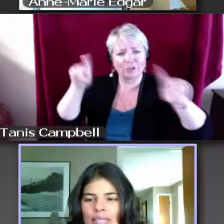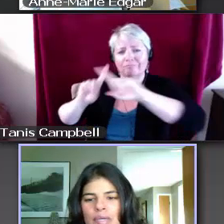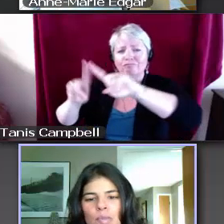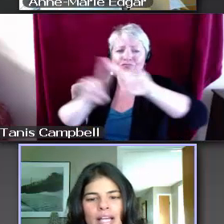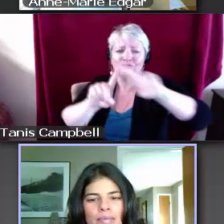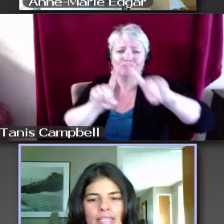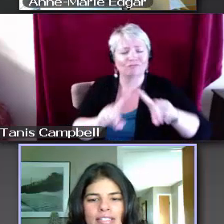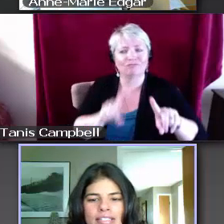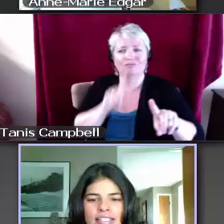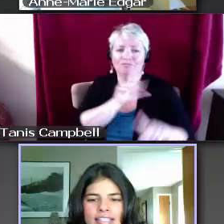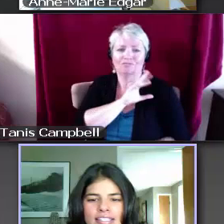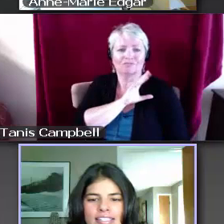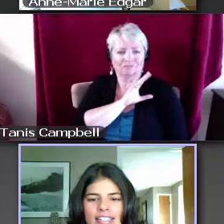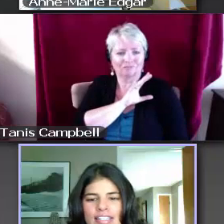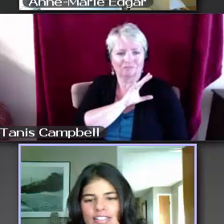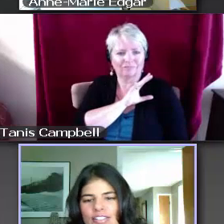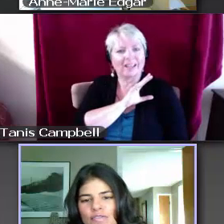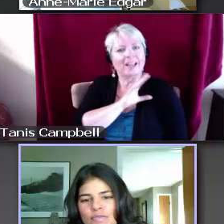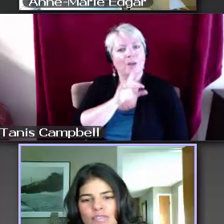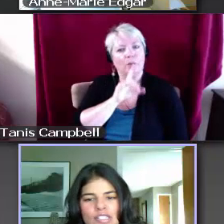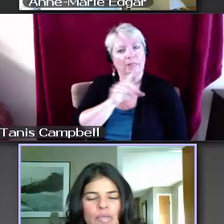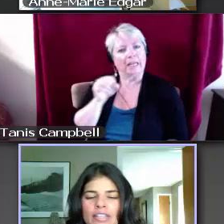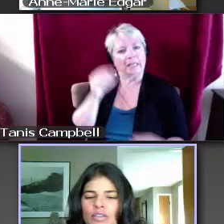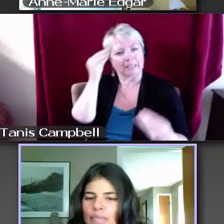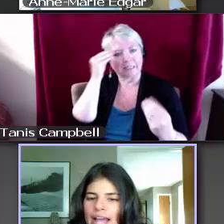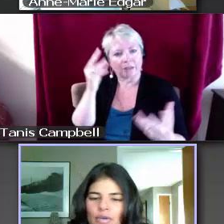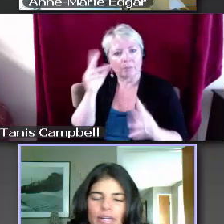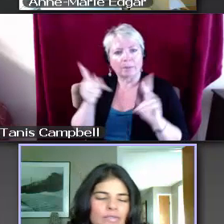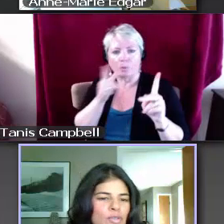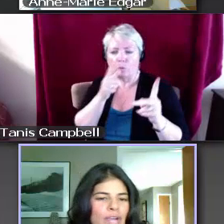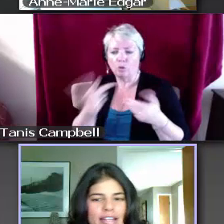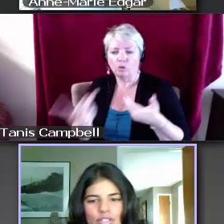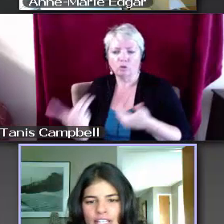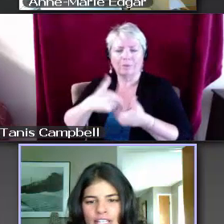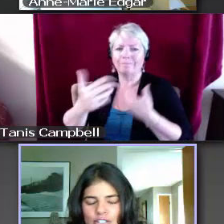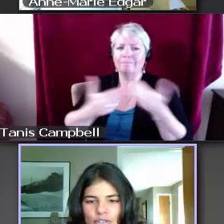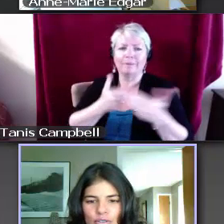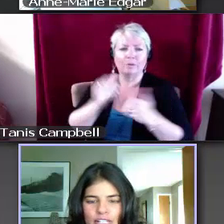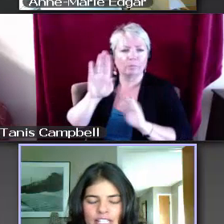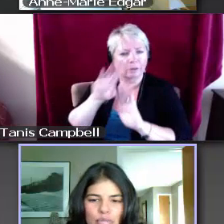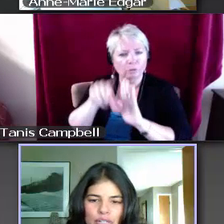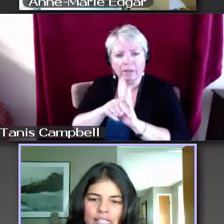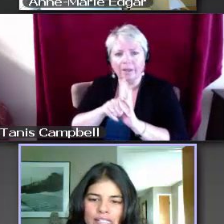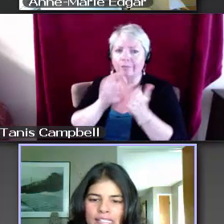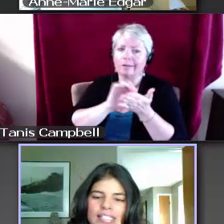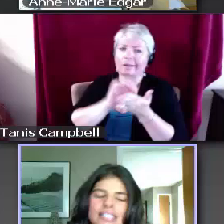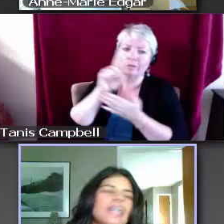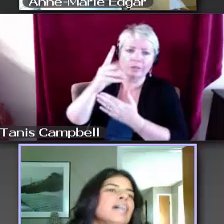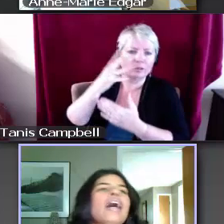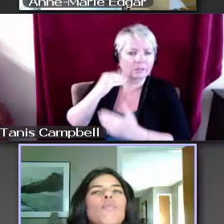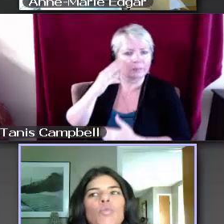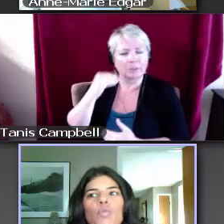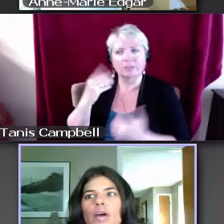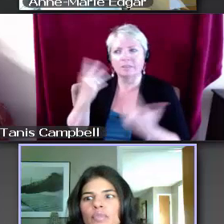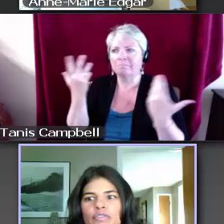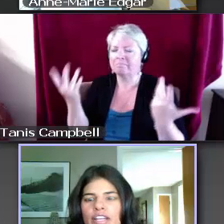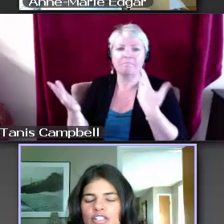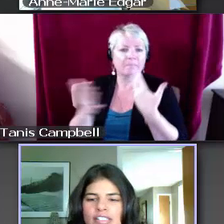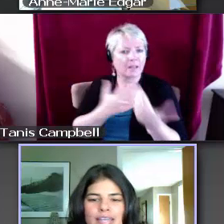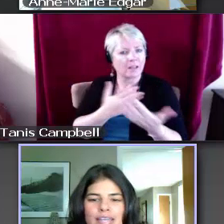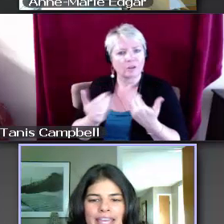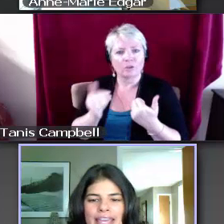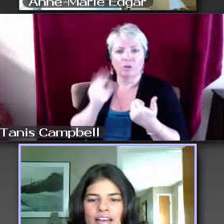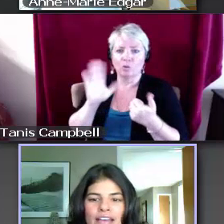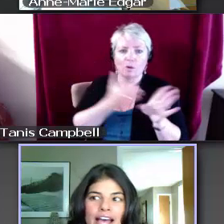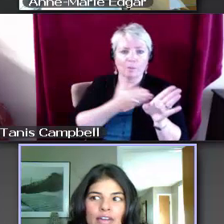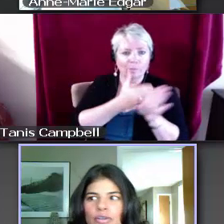I think people coming into this, despite their backgrounds, their educational experiences, what